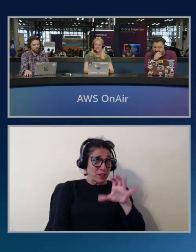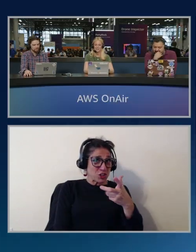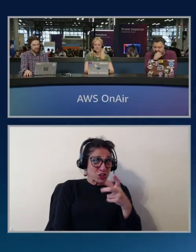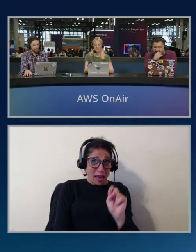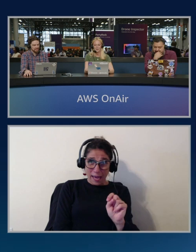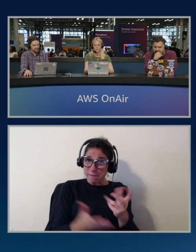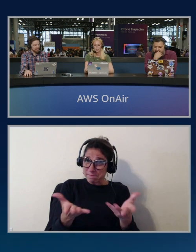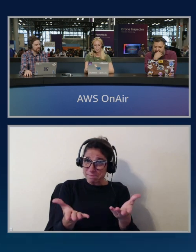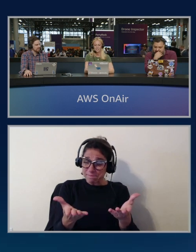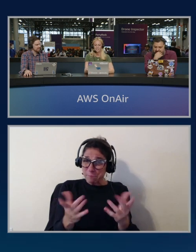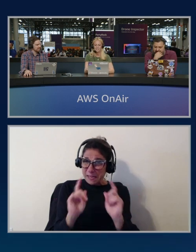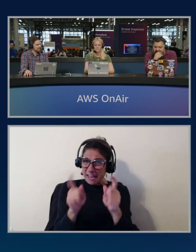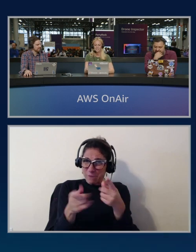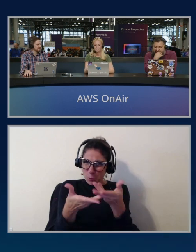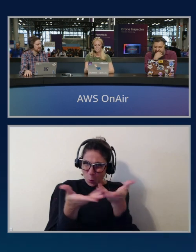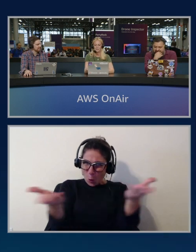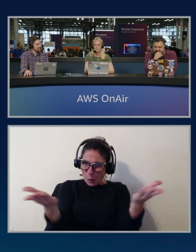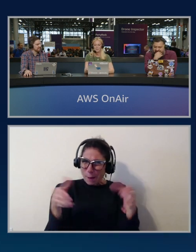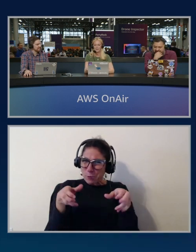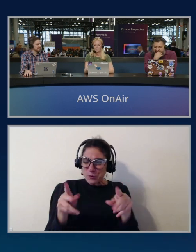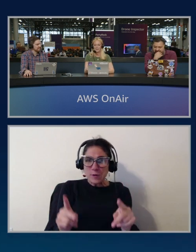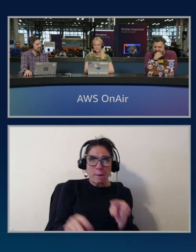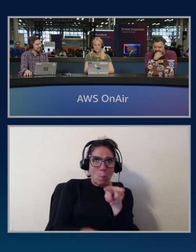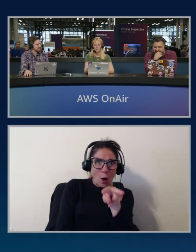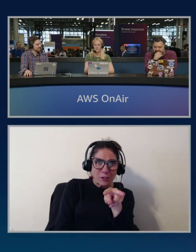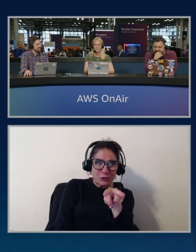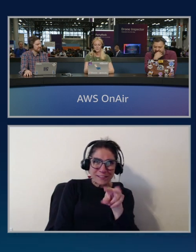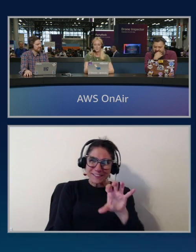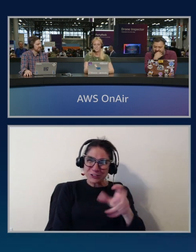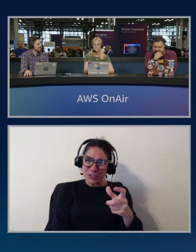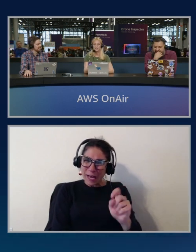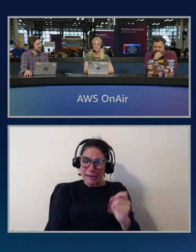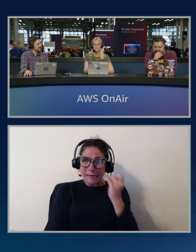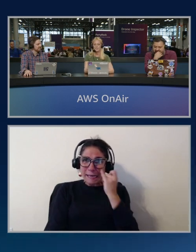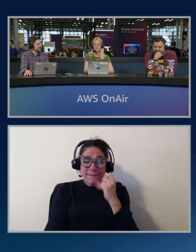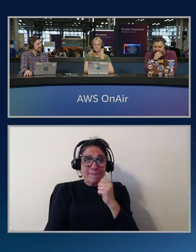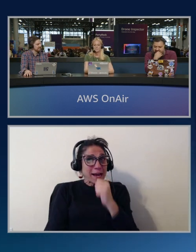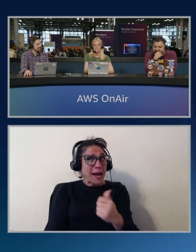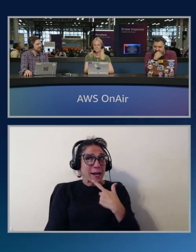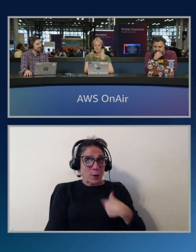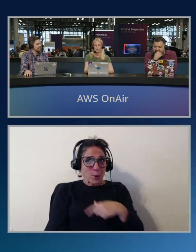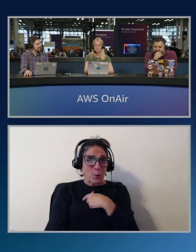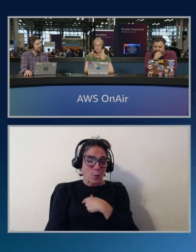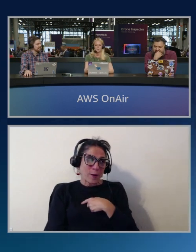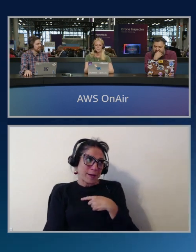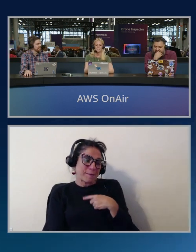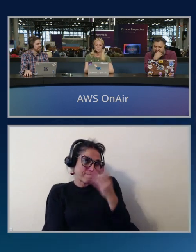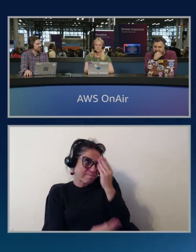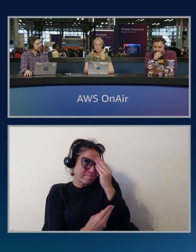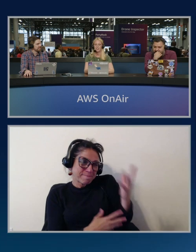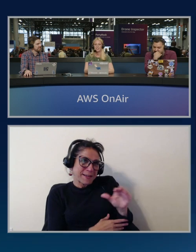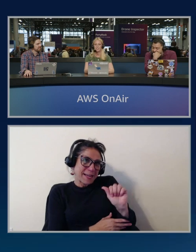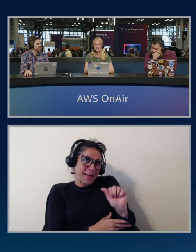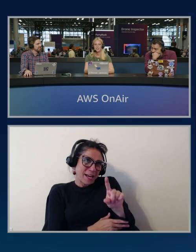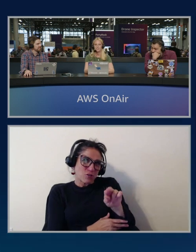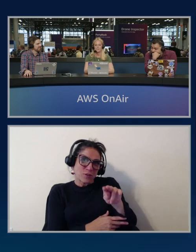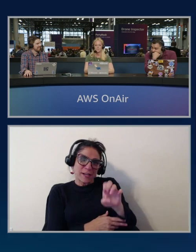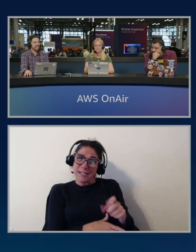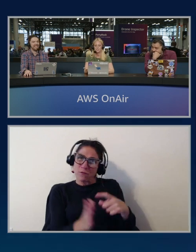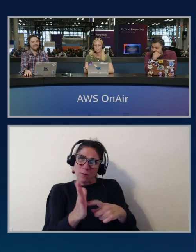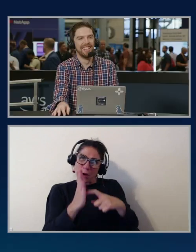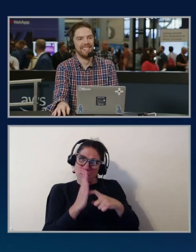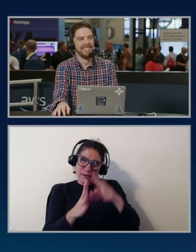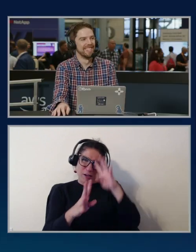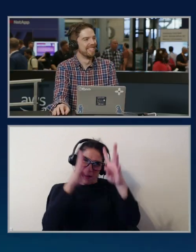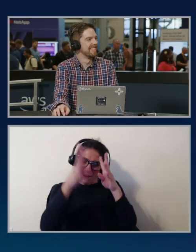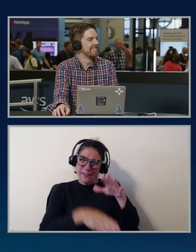opportunity here. I'm watching. Me too. But if not, we did tell Adrian he was required to be creative this afternoon.